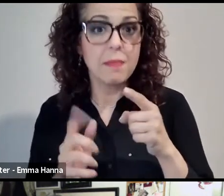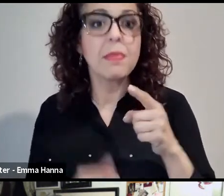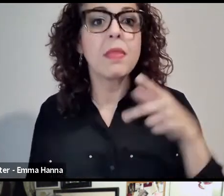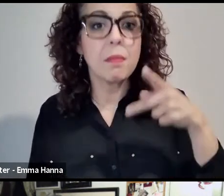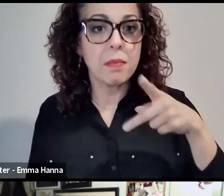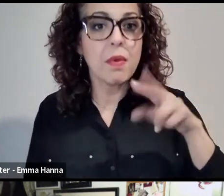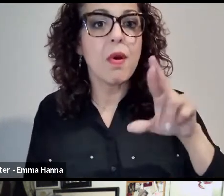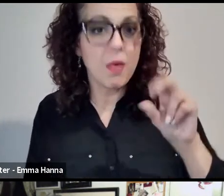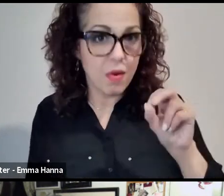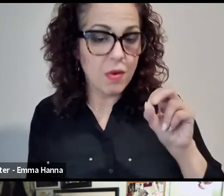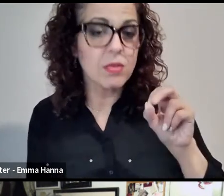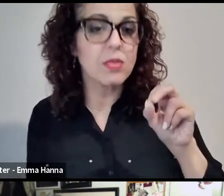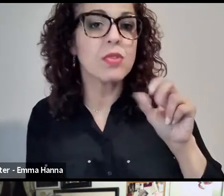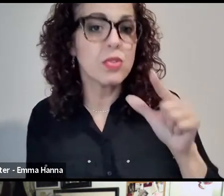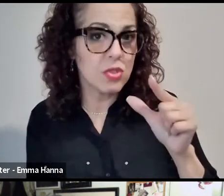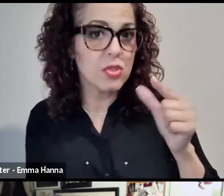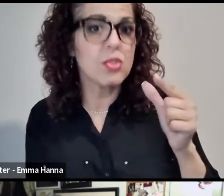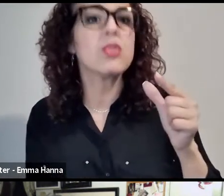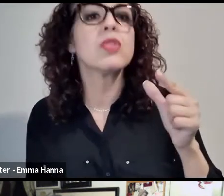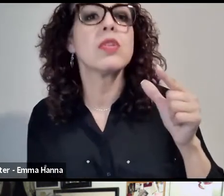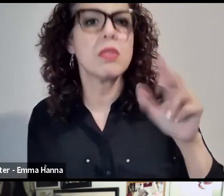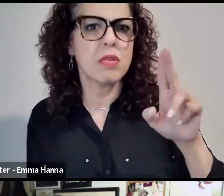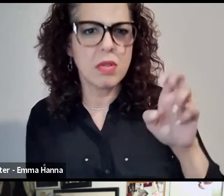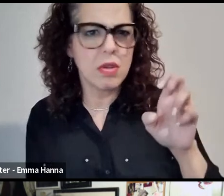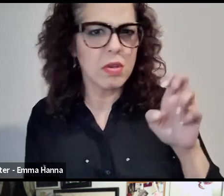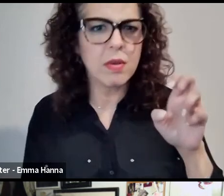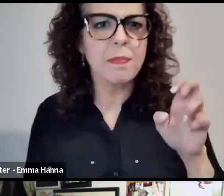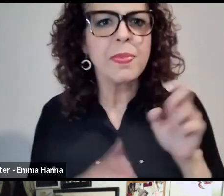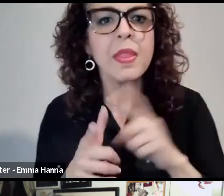Jewish sector of Prague. And